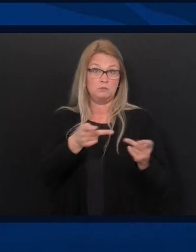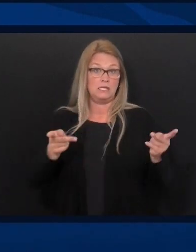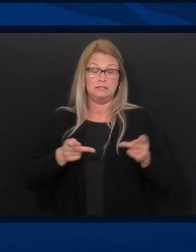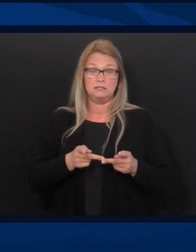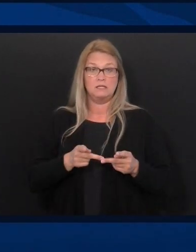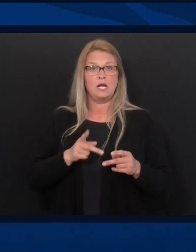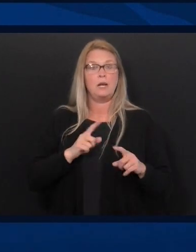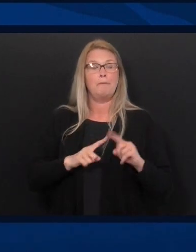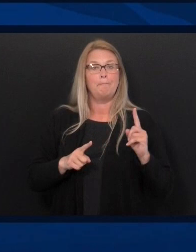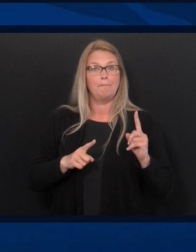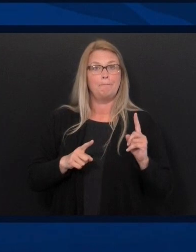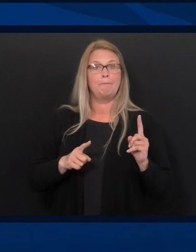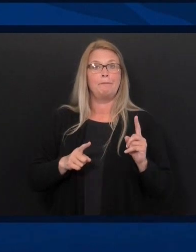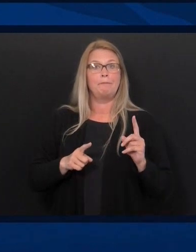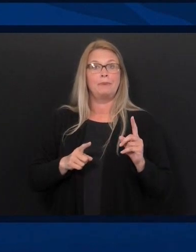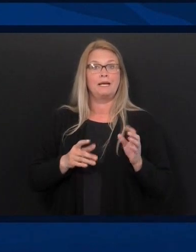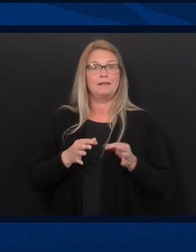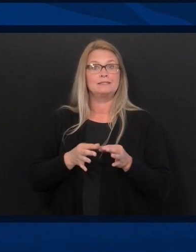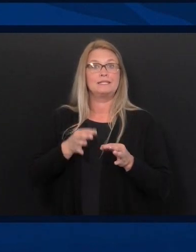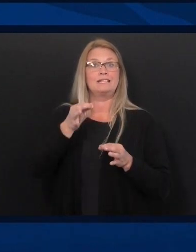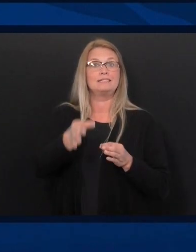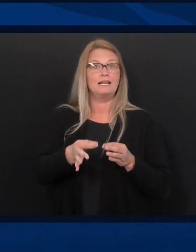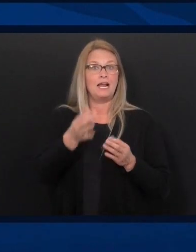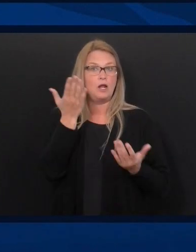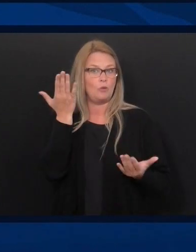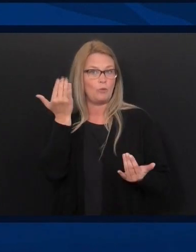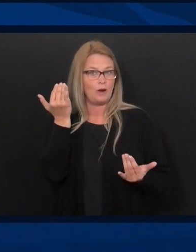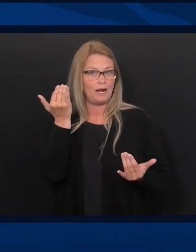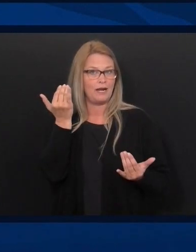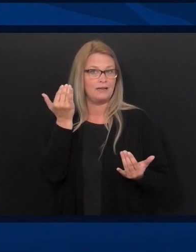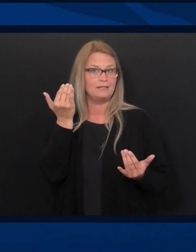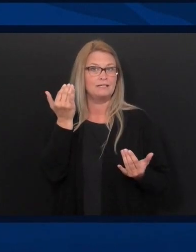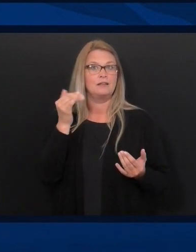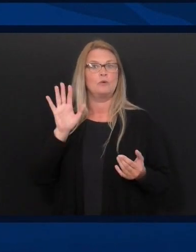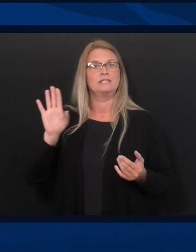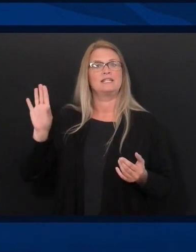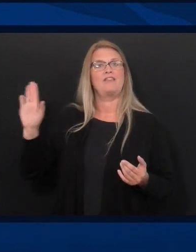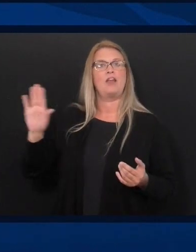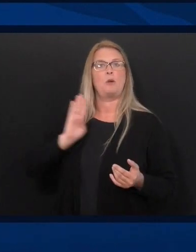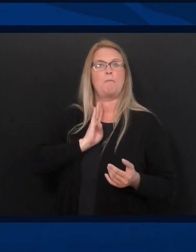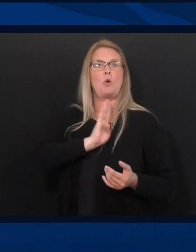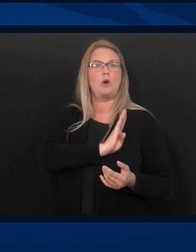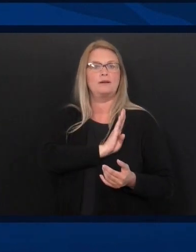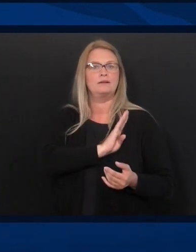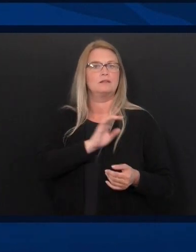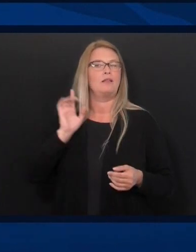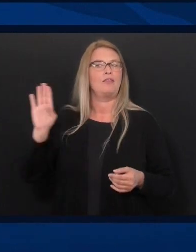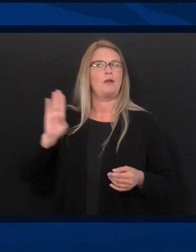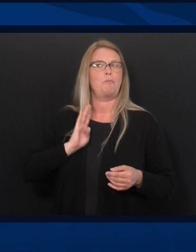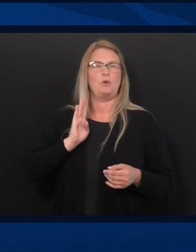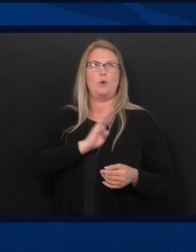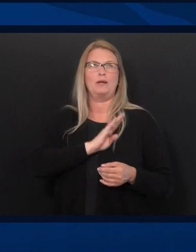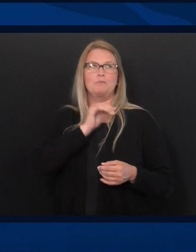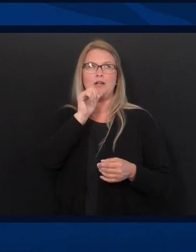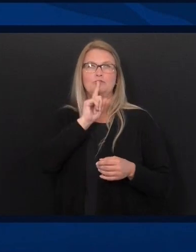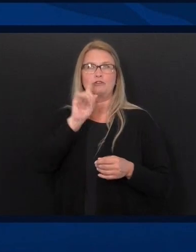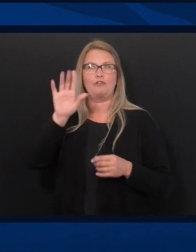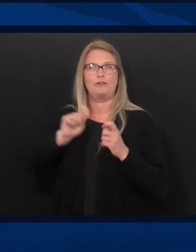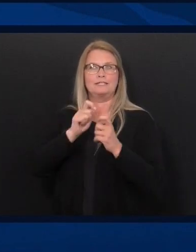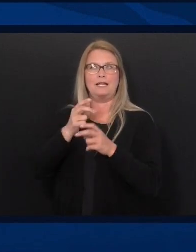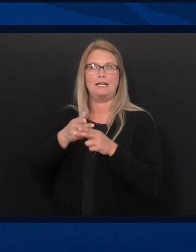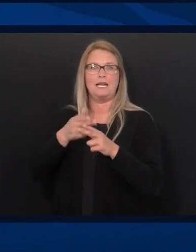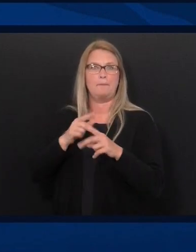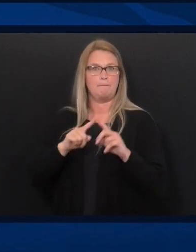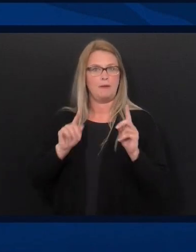the delay was, you know, from the dental board, and I don't know exactly what the board's called and everything, but I believe